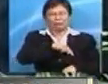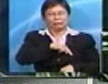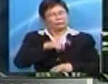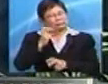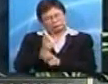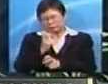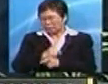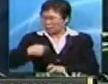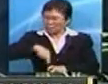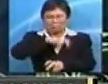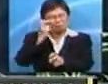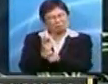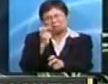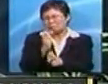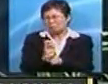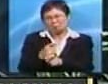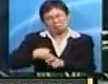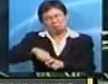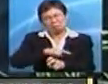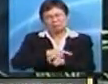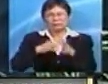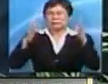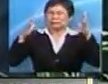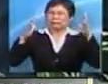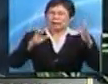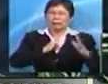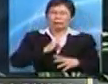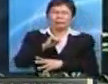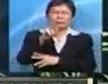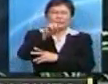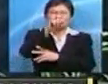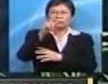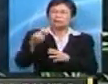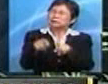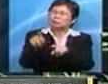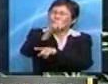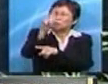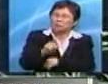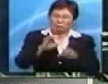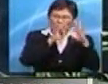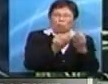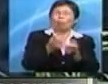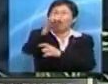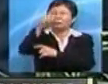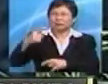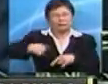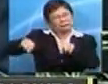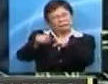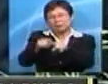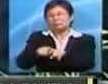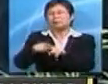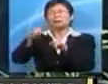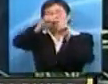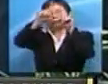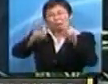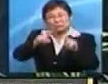in a difficult position. And I repeat the question that the families principally want answered is the question we simply do not